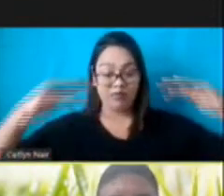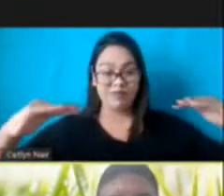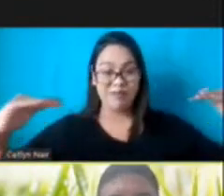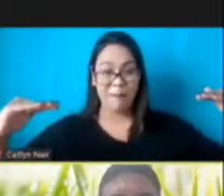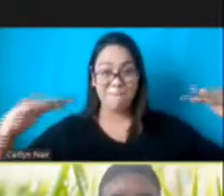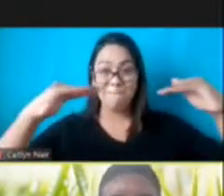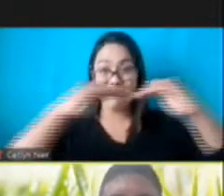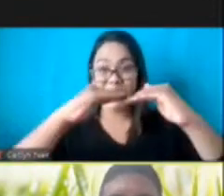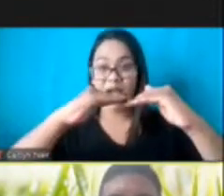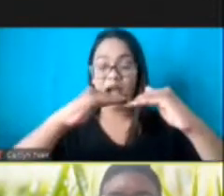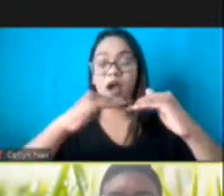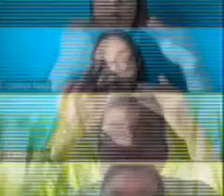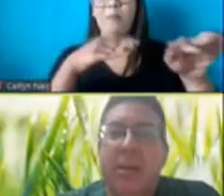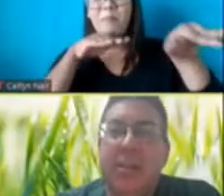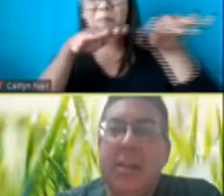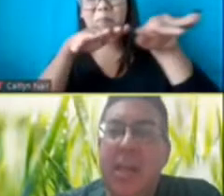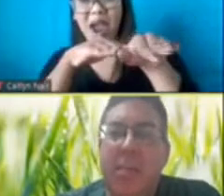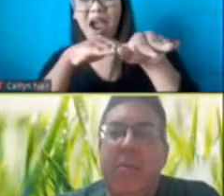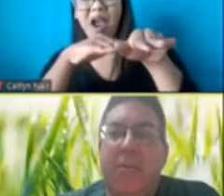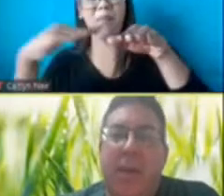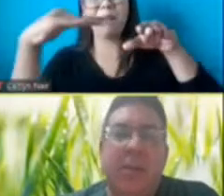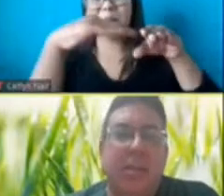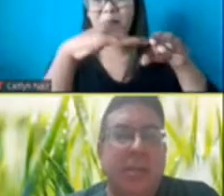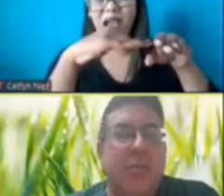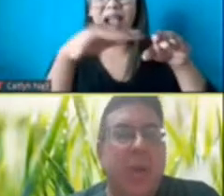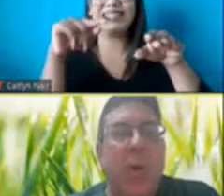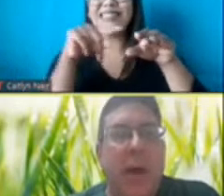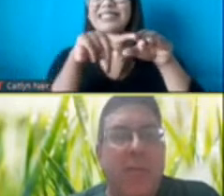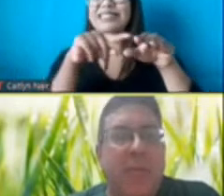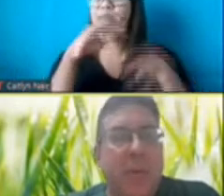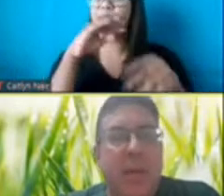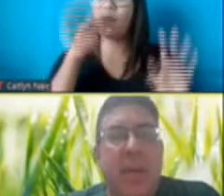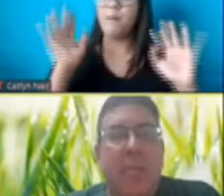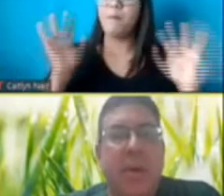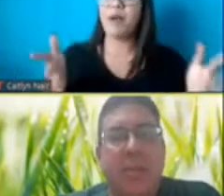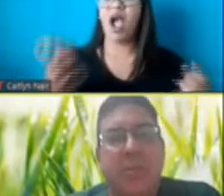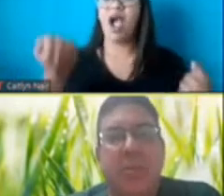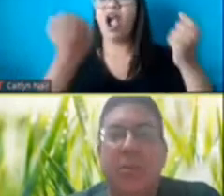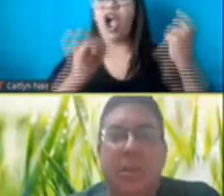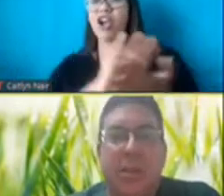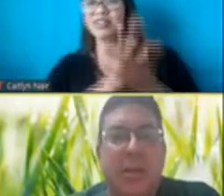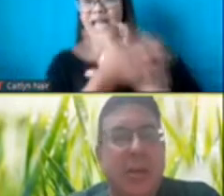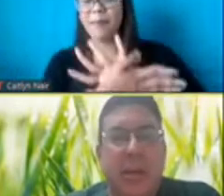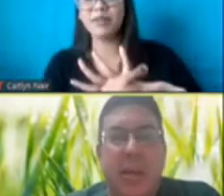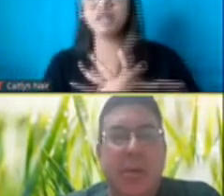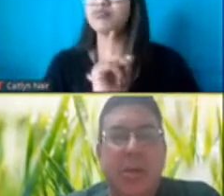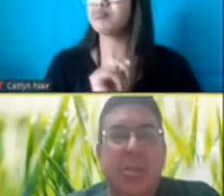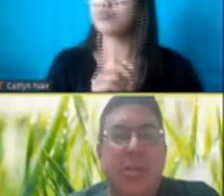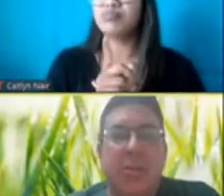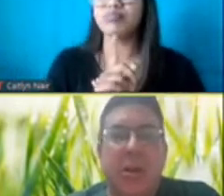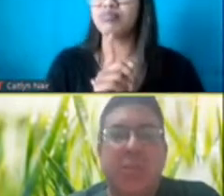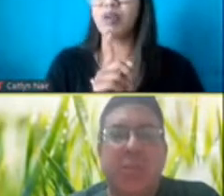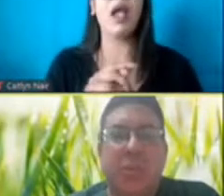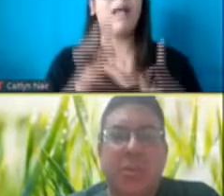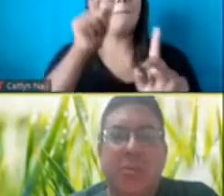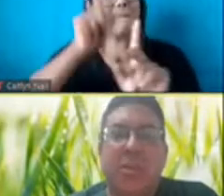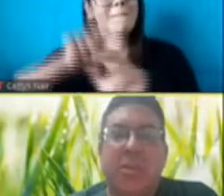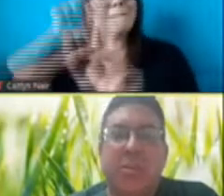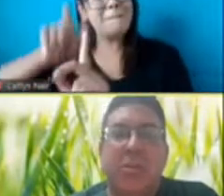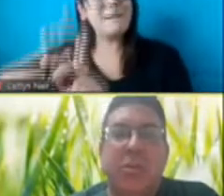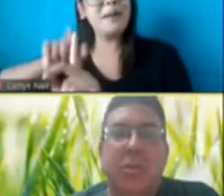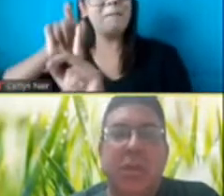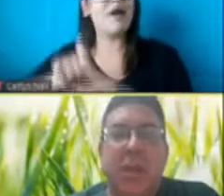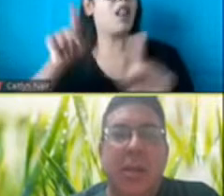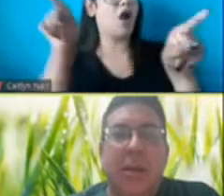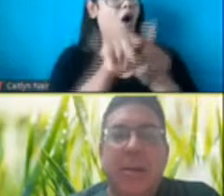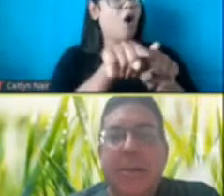multi-system, multidisciplinary team effect that is required, from the EMS to the emergency transport